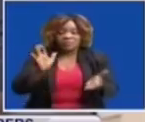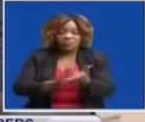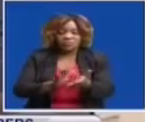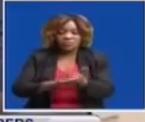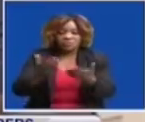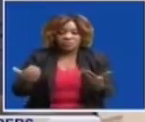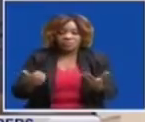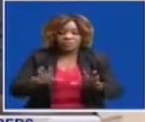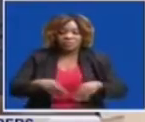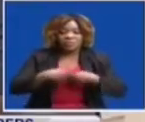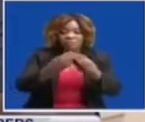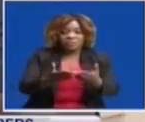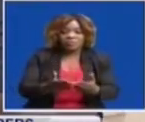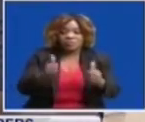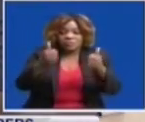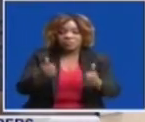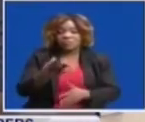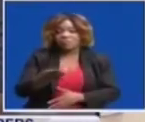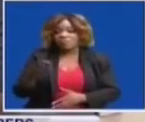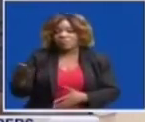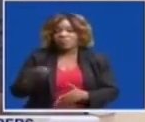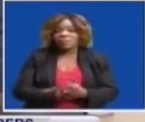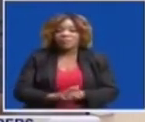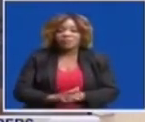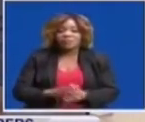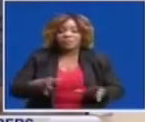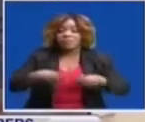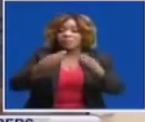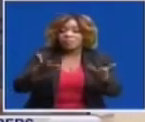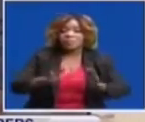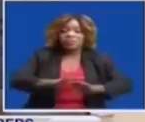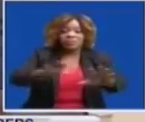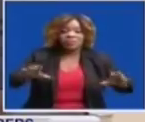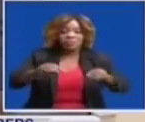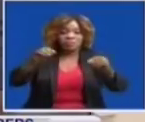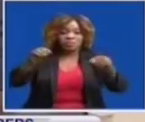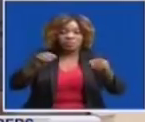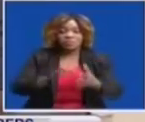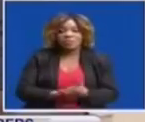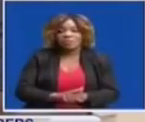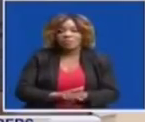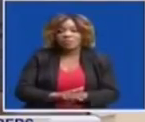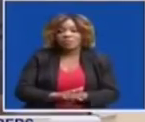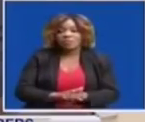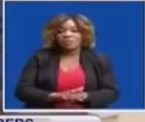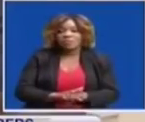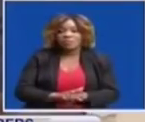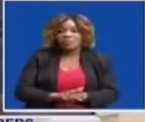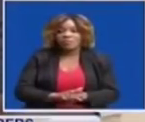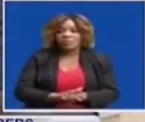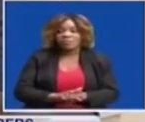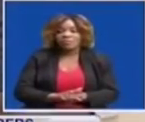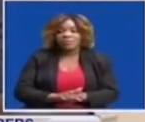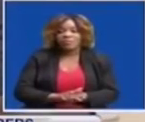We are providing incentives like in the rural areas. We'll be able to give them land and encourage them to build, and we'll be able to guarantee the